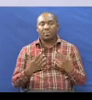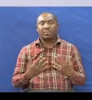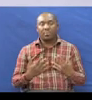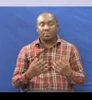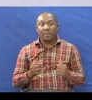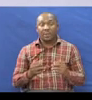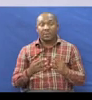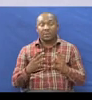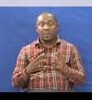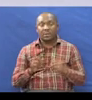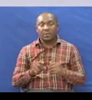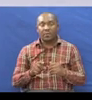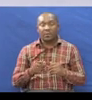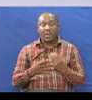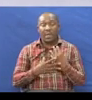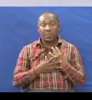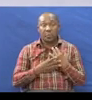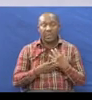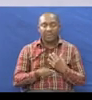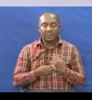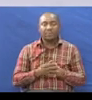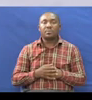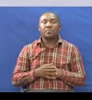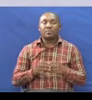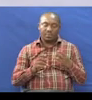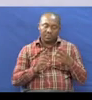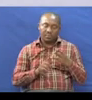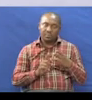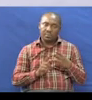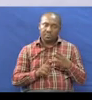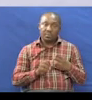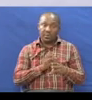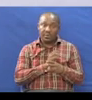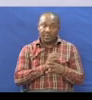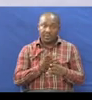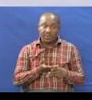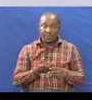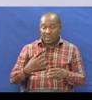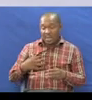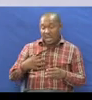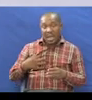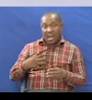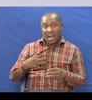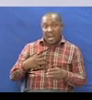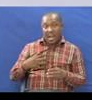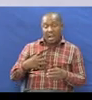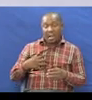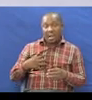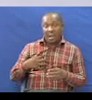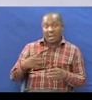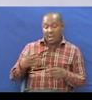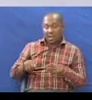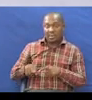Existence of exploitation. Another feature is landlords rented land